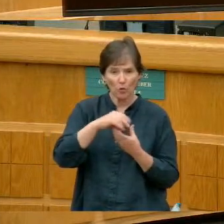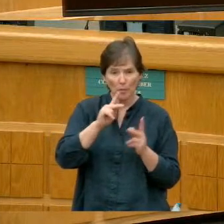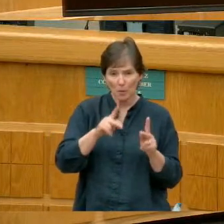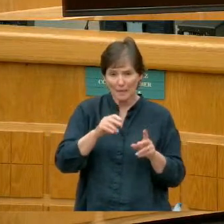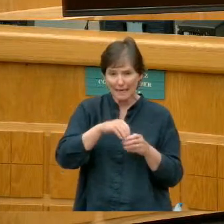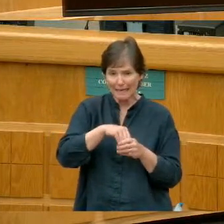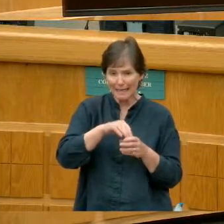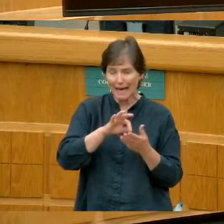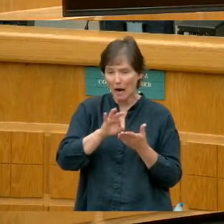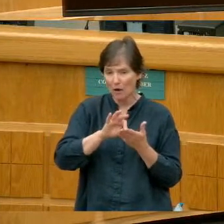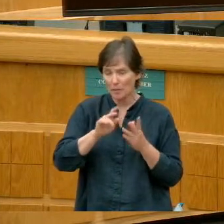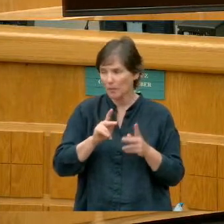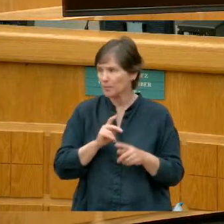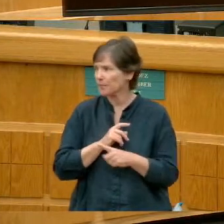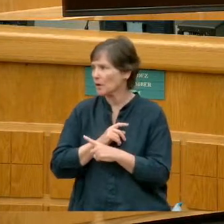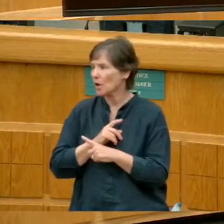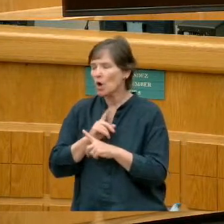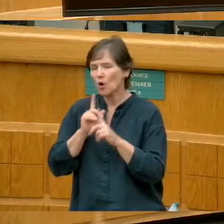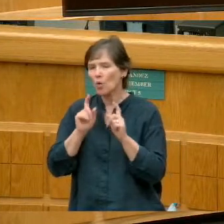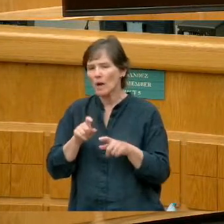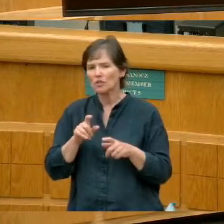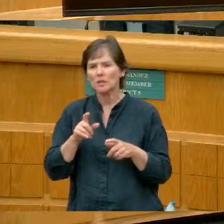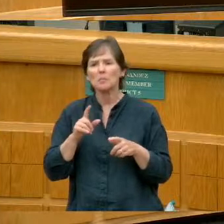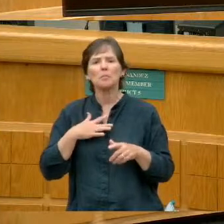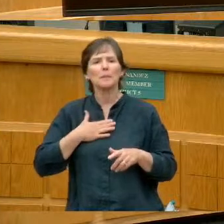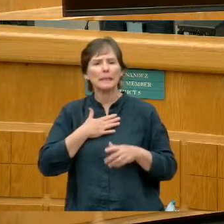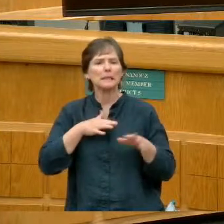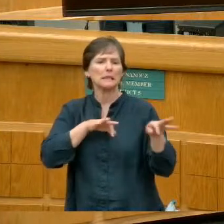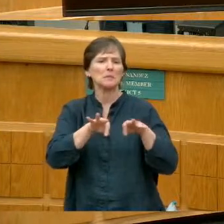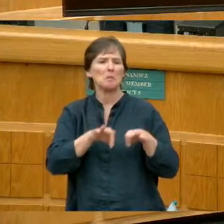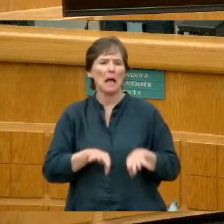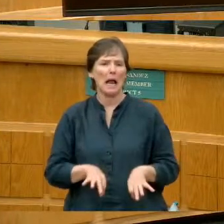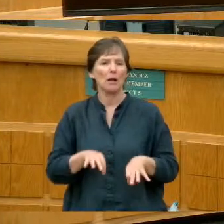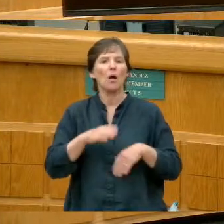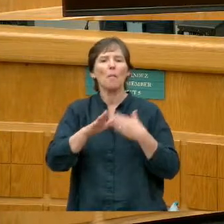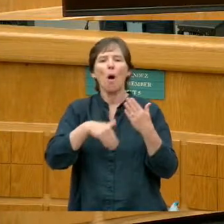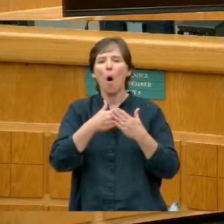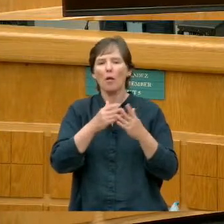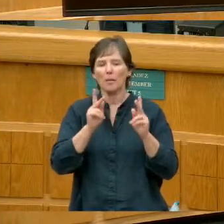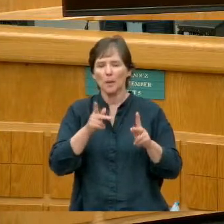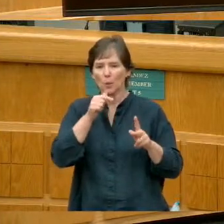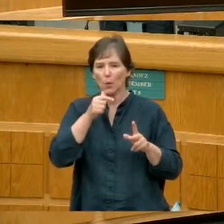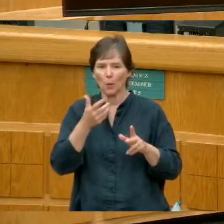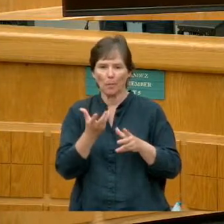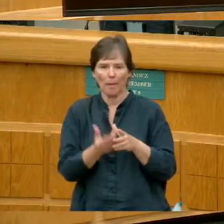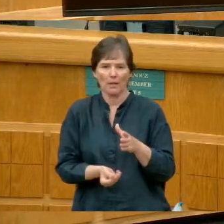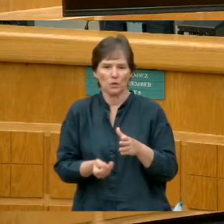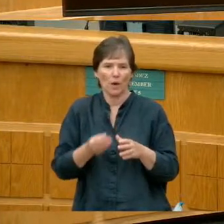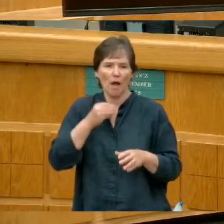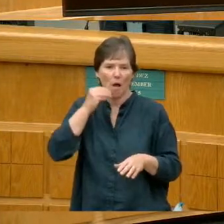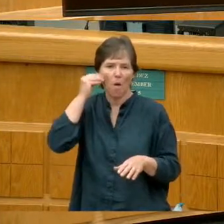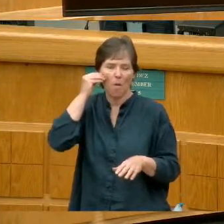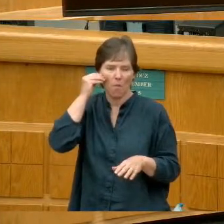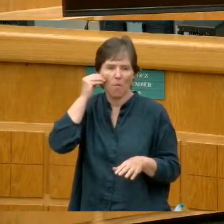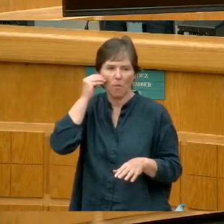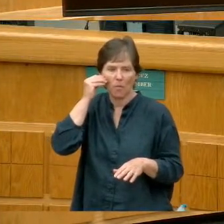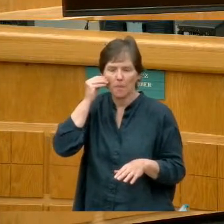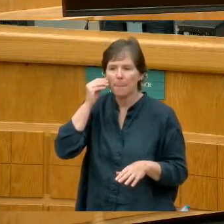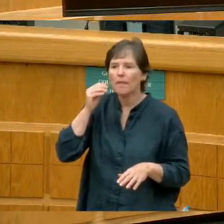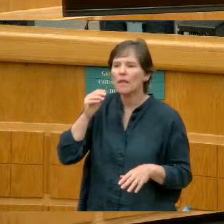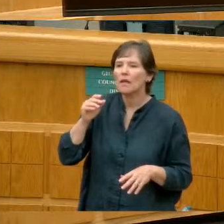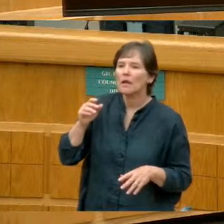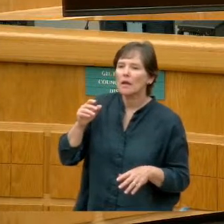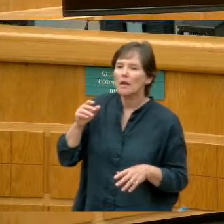to elaborate a little bit on the people that died at home. And so we actually get calls, like notification from